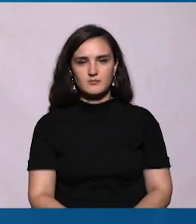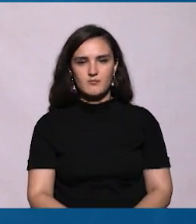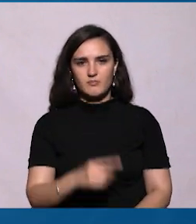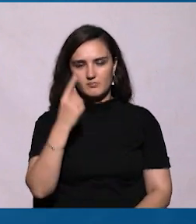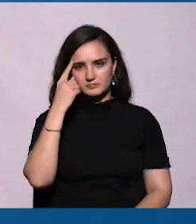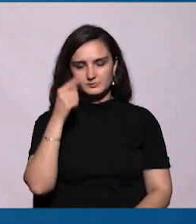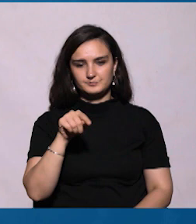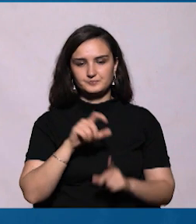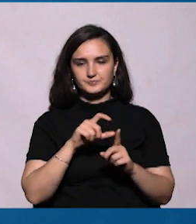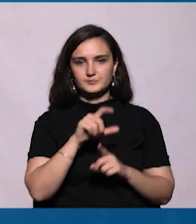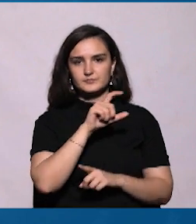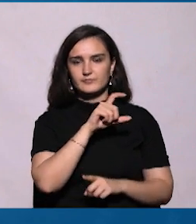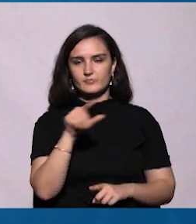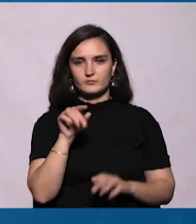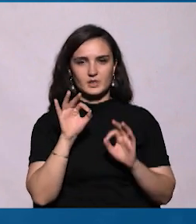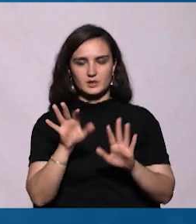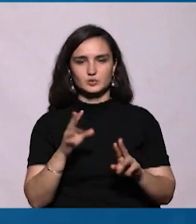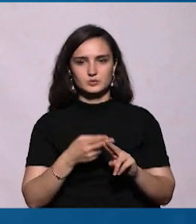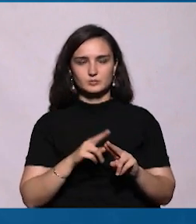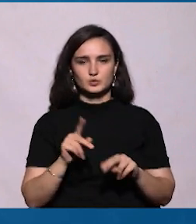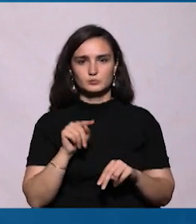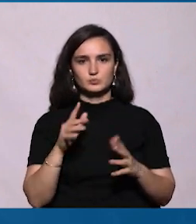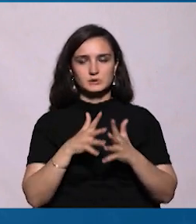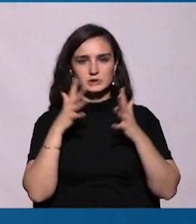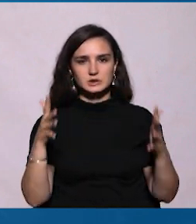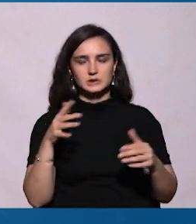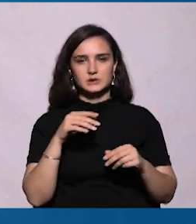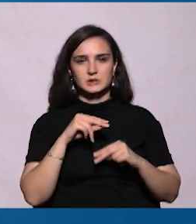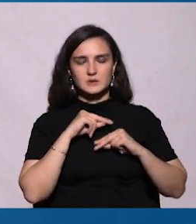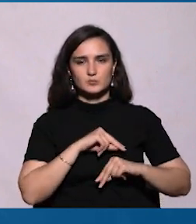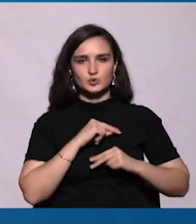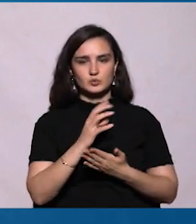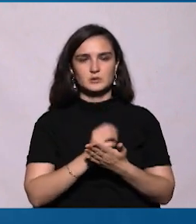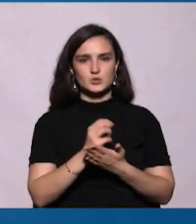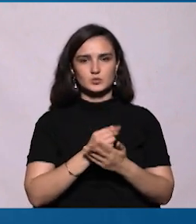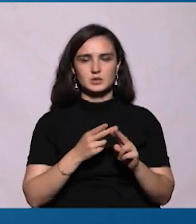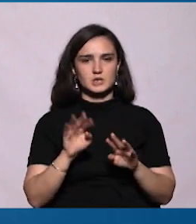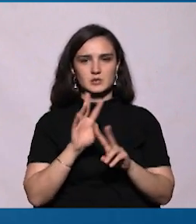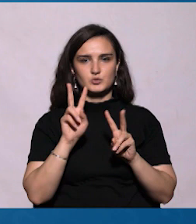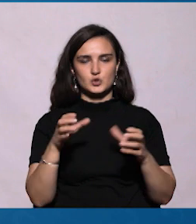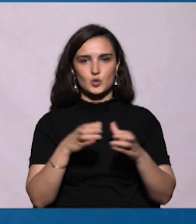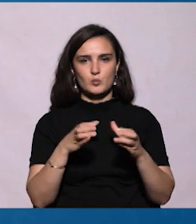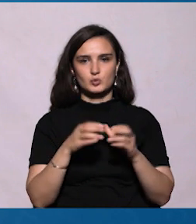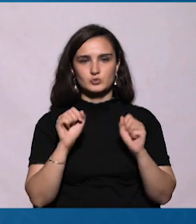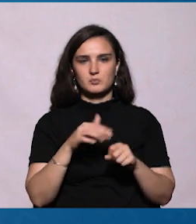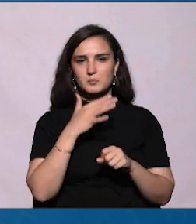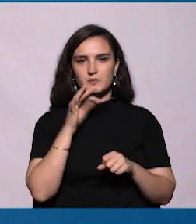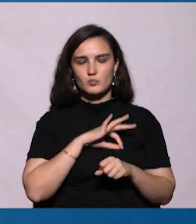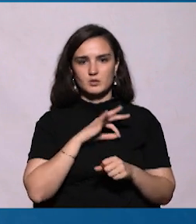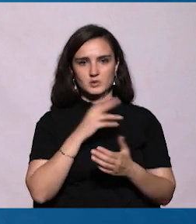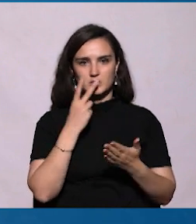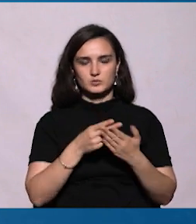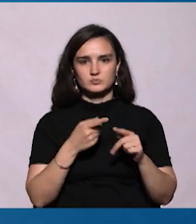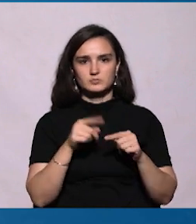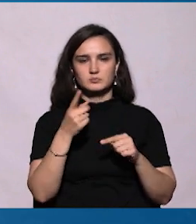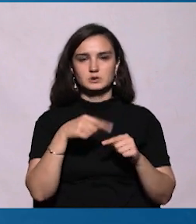I think this sentence is false because large workforce does not mean company can make lots of profits.